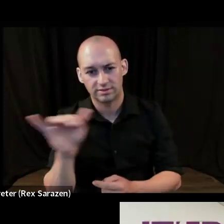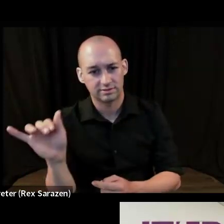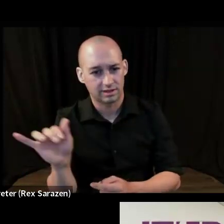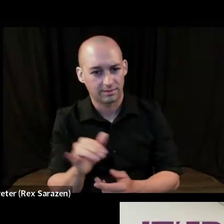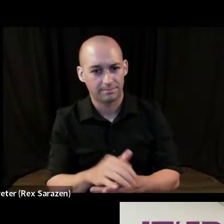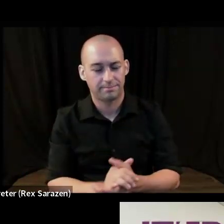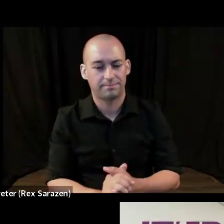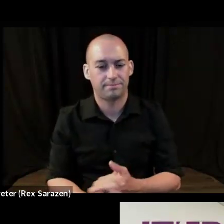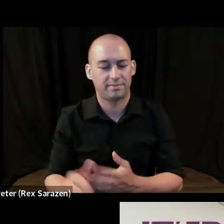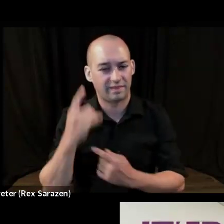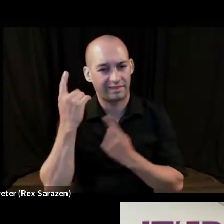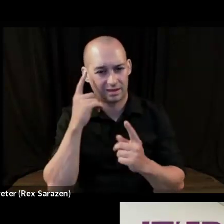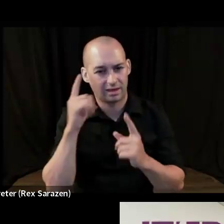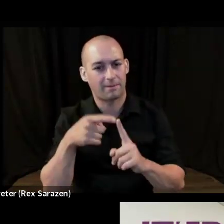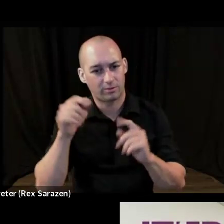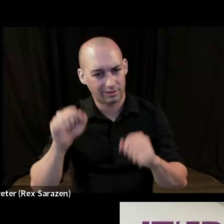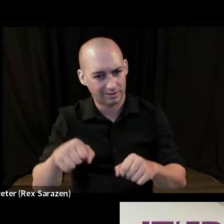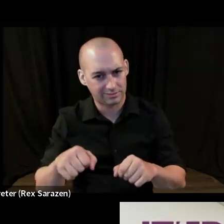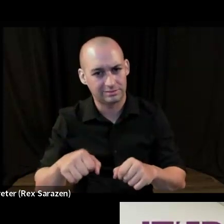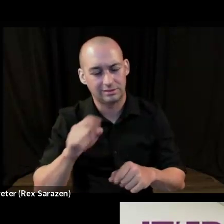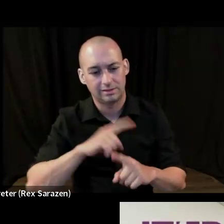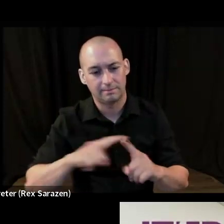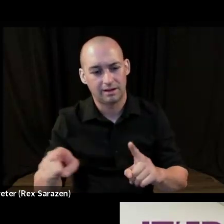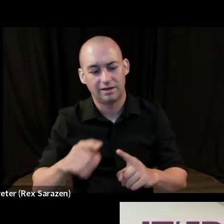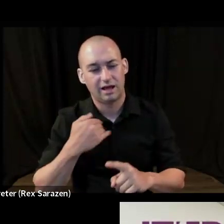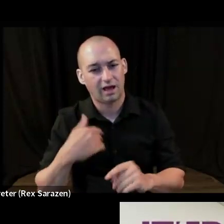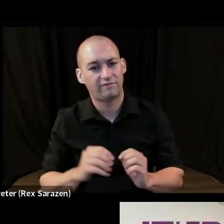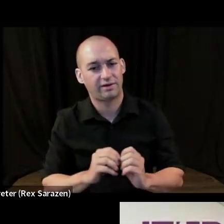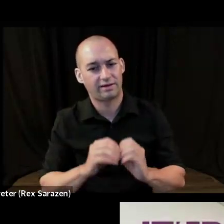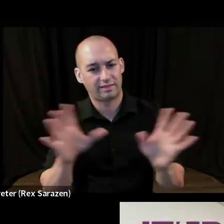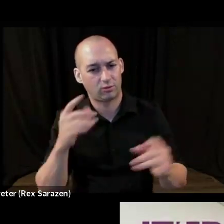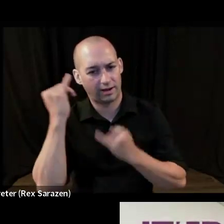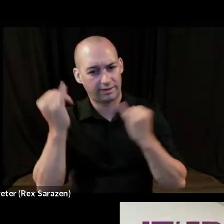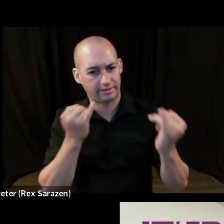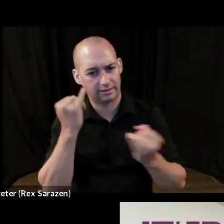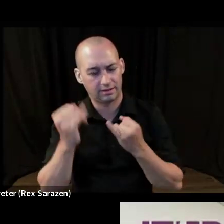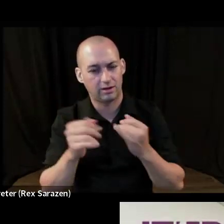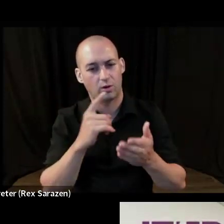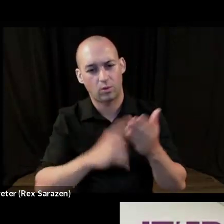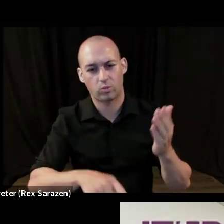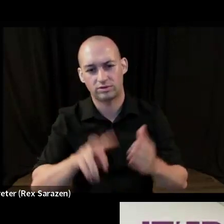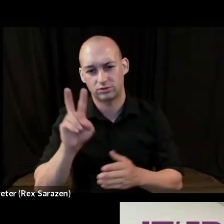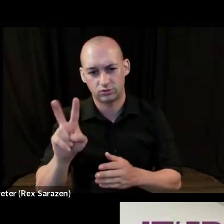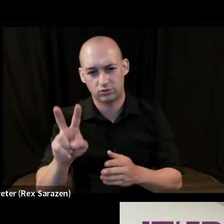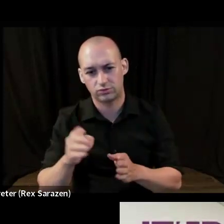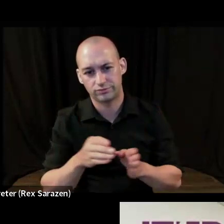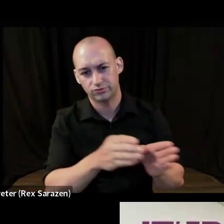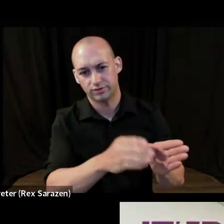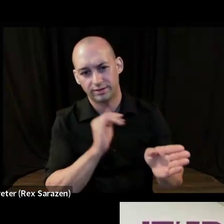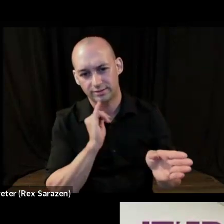We're thinking about it, but we have a pretty clear idea on track 2. Again, I think the